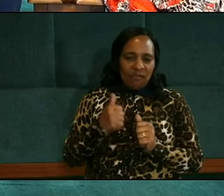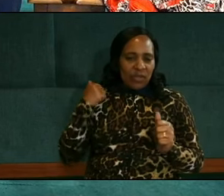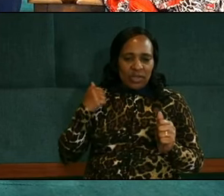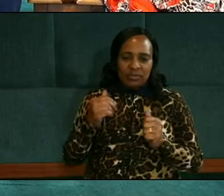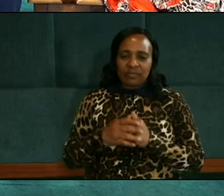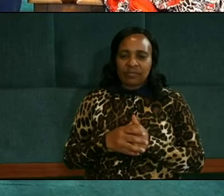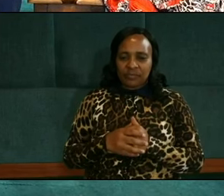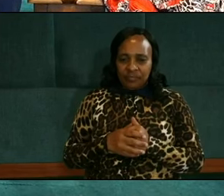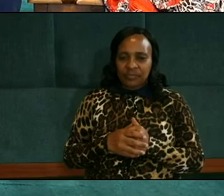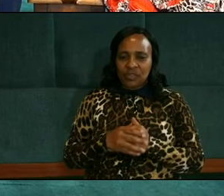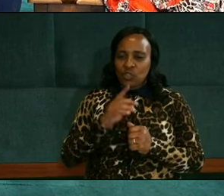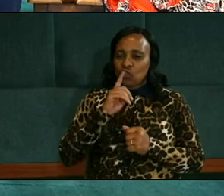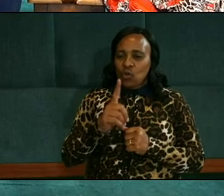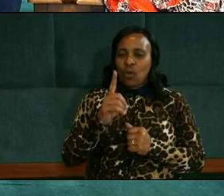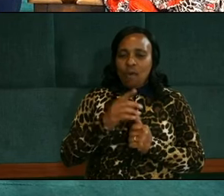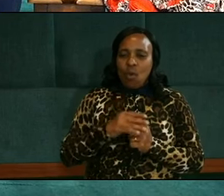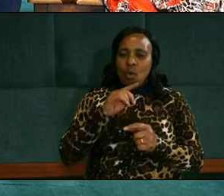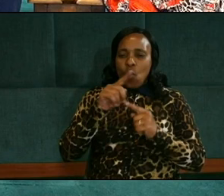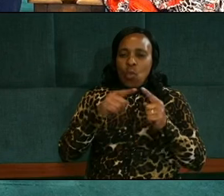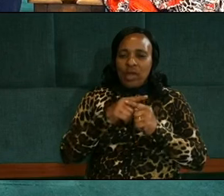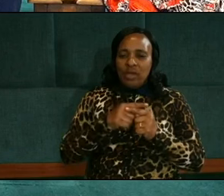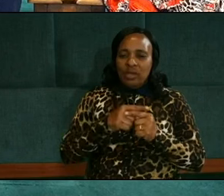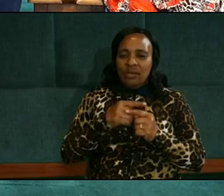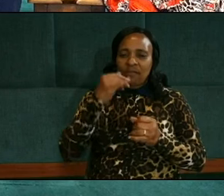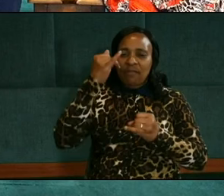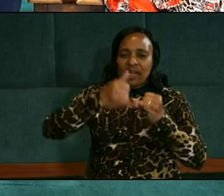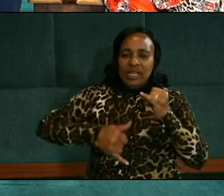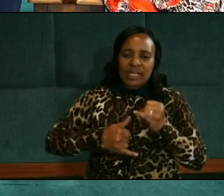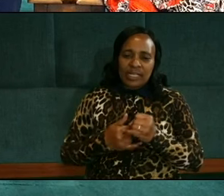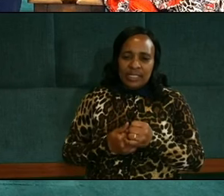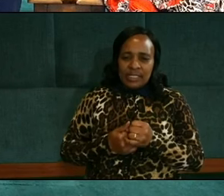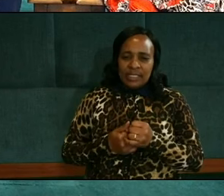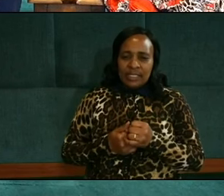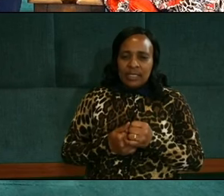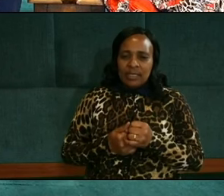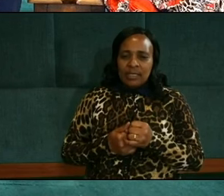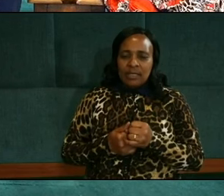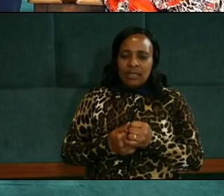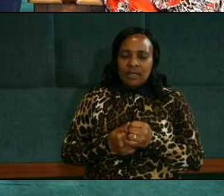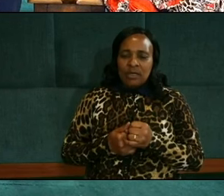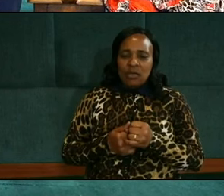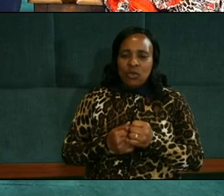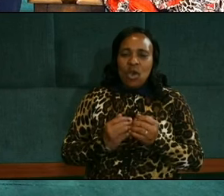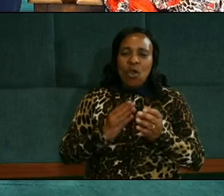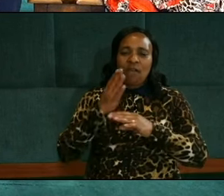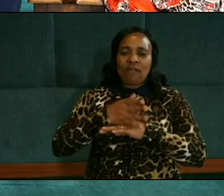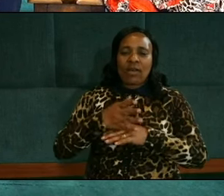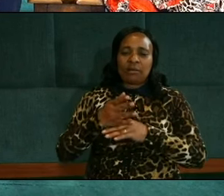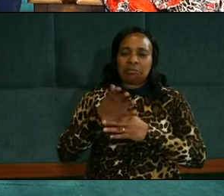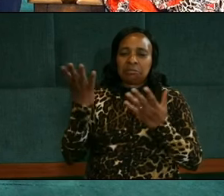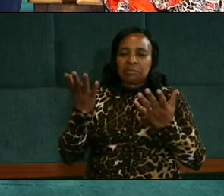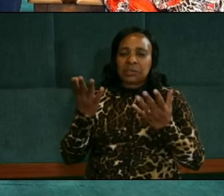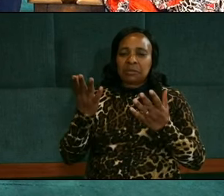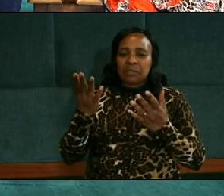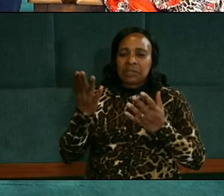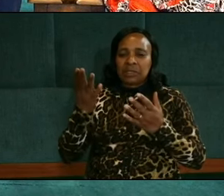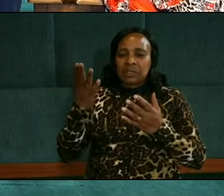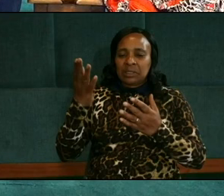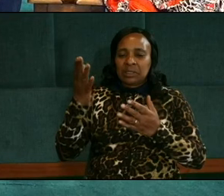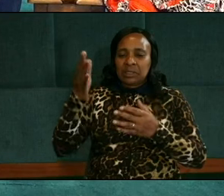Yeah. So when you finally get it, you're over the moon, yeah, and